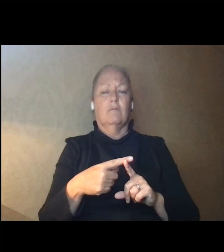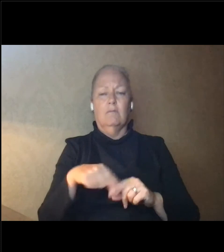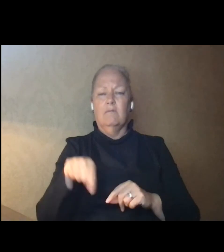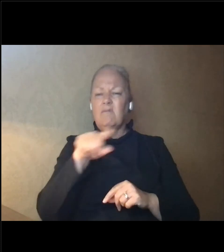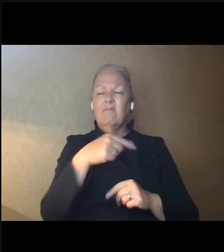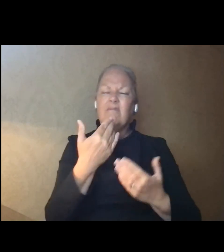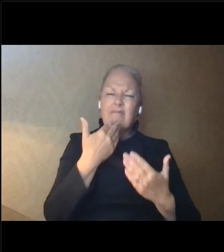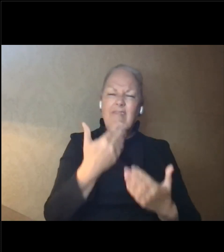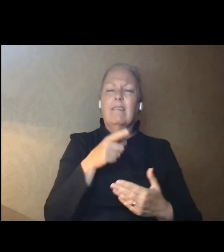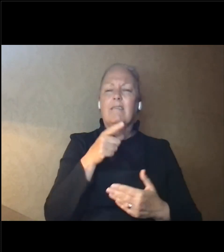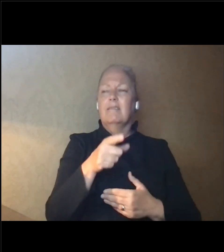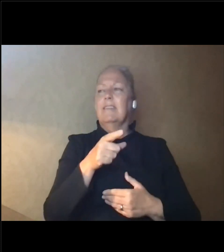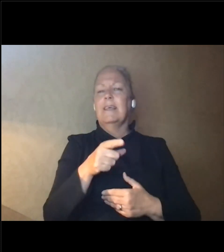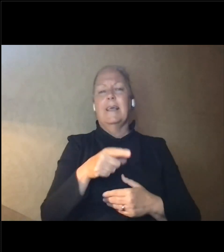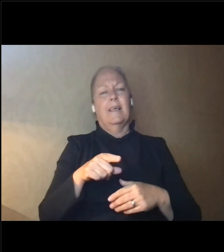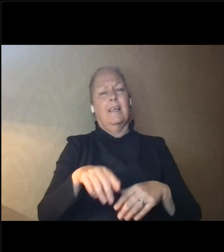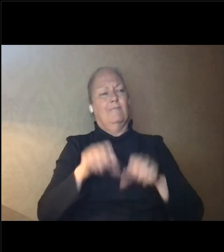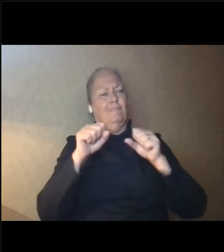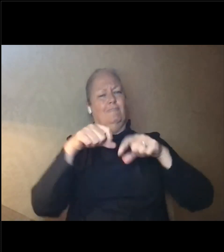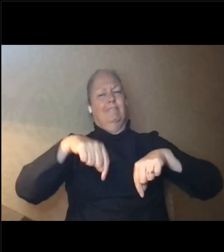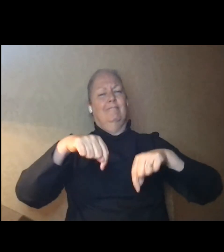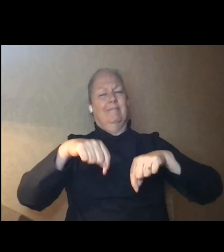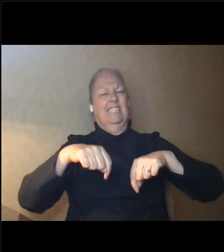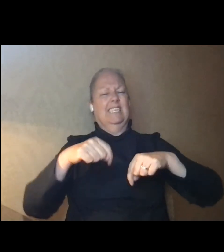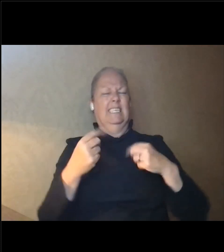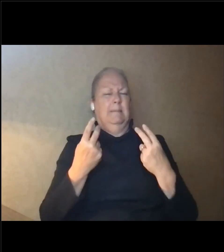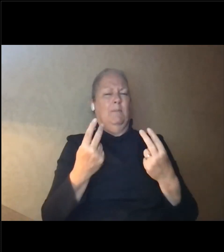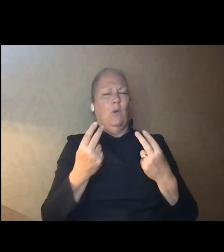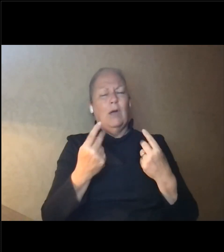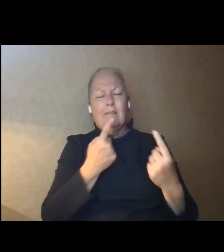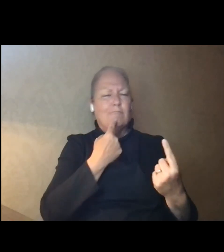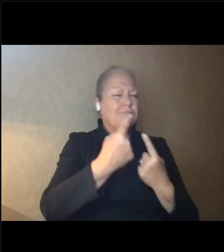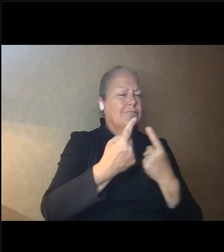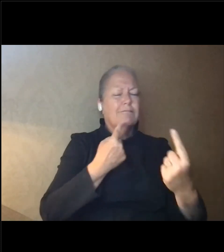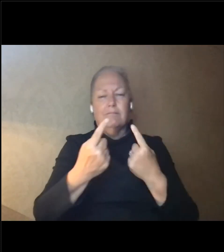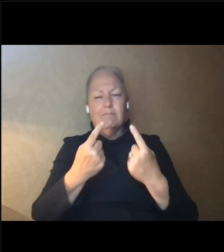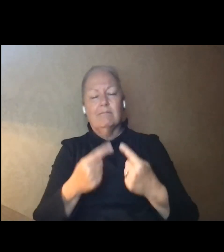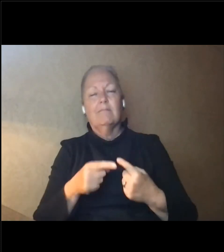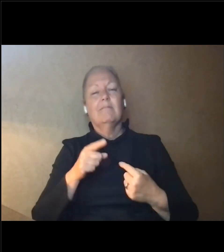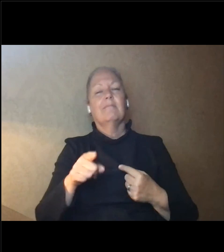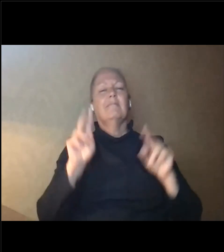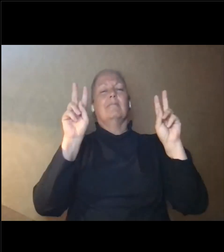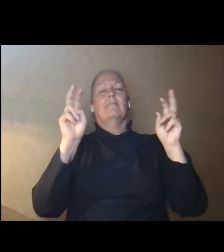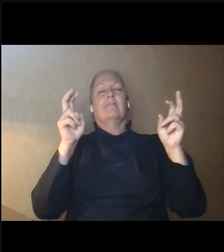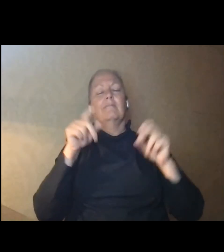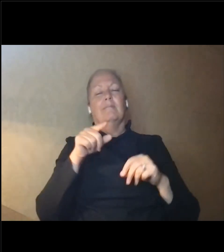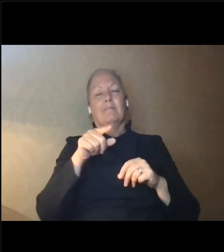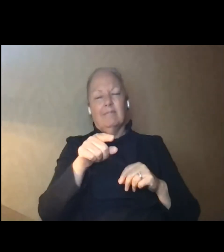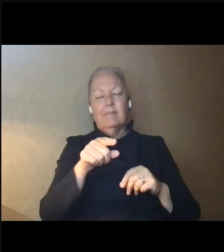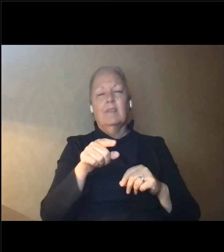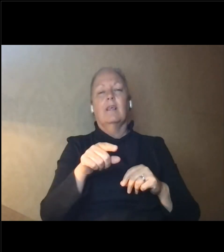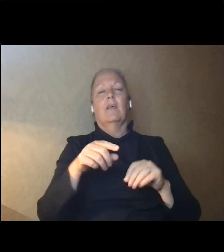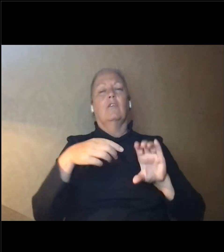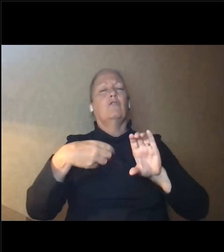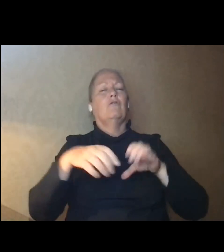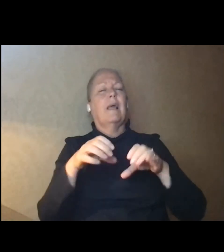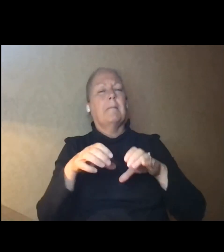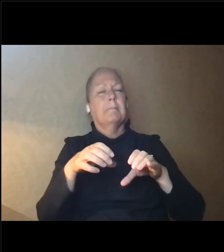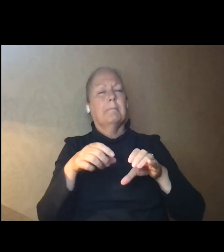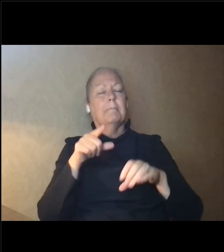such an important webinar on such an important issue, which is rehabilitation through gender lens. And it was really a pleasure